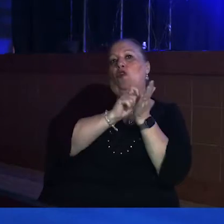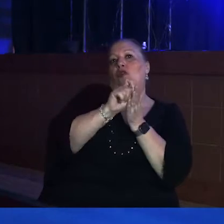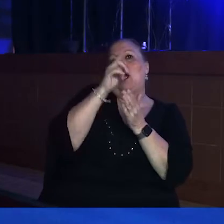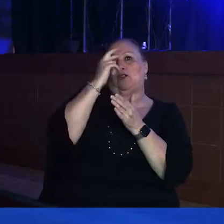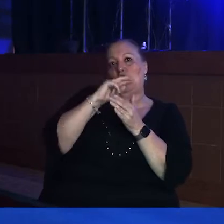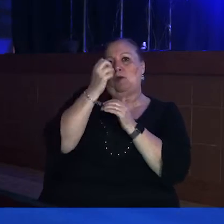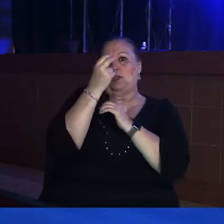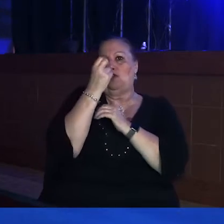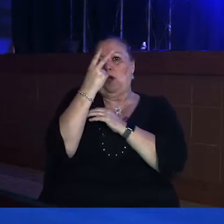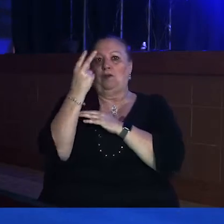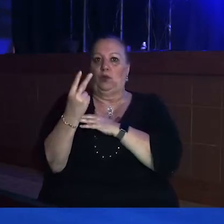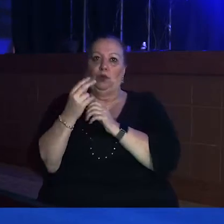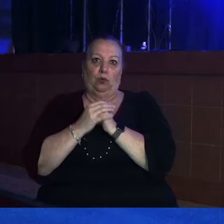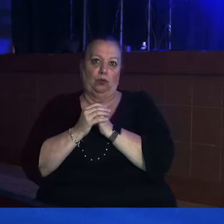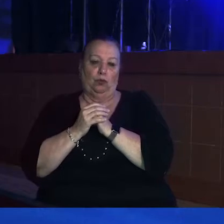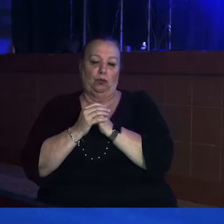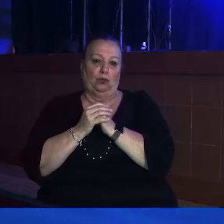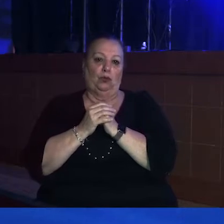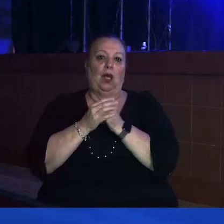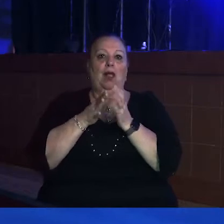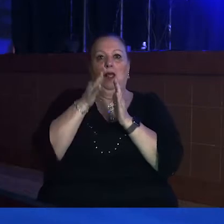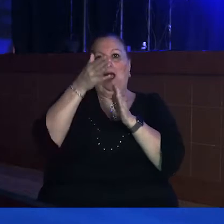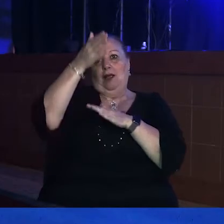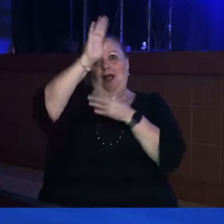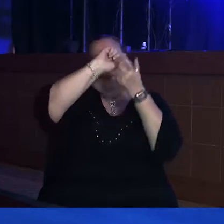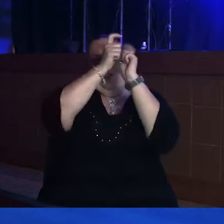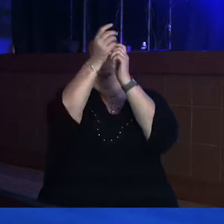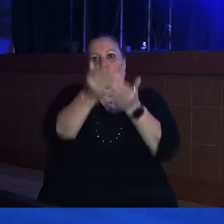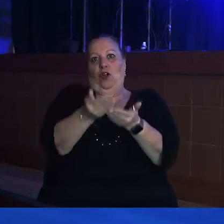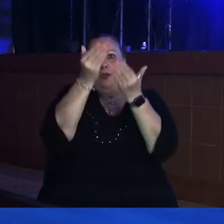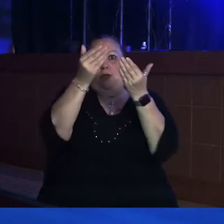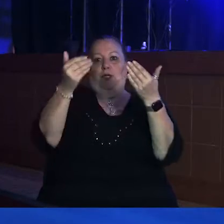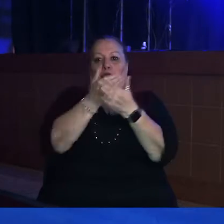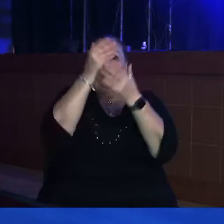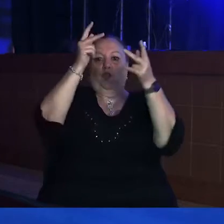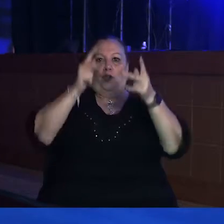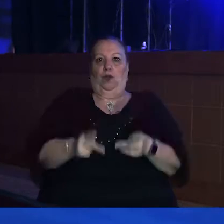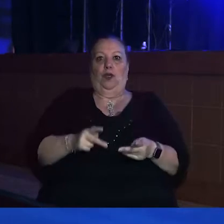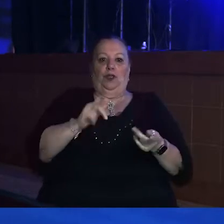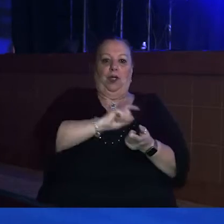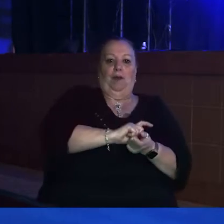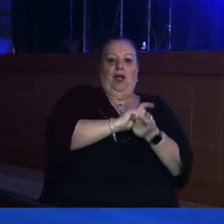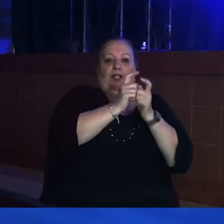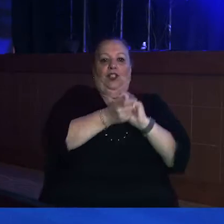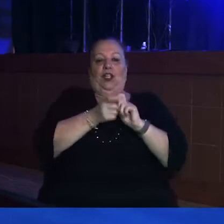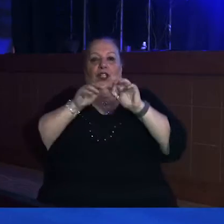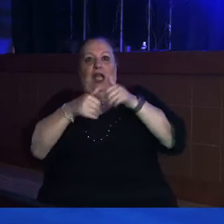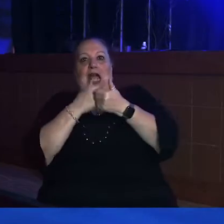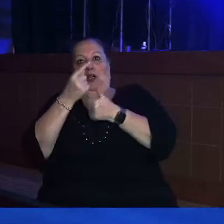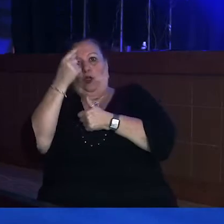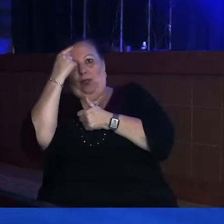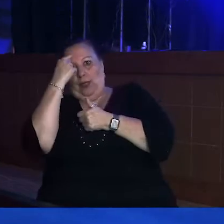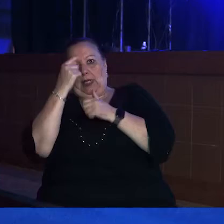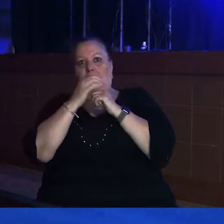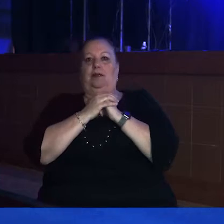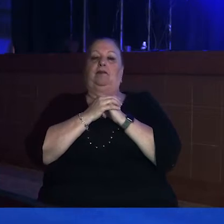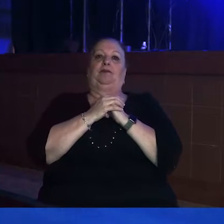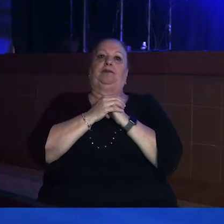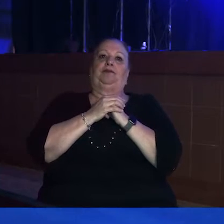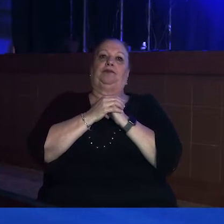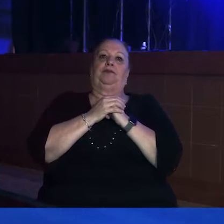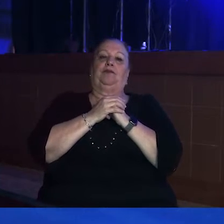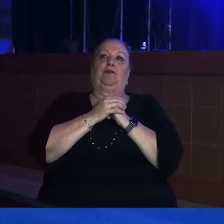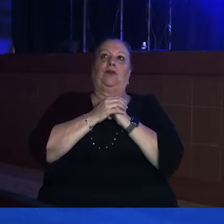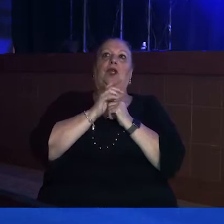12:2. He said, let God transform you into a new person by changing the way that you think. And I'm sure that